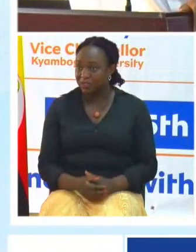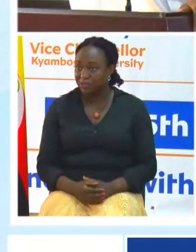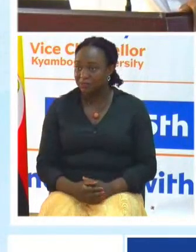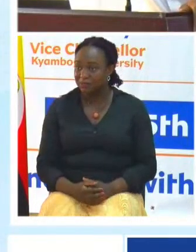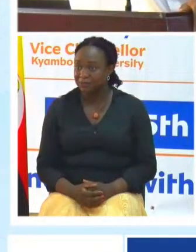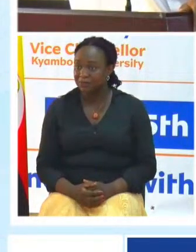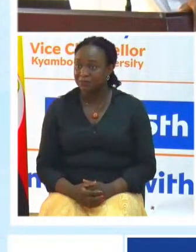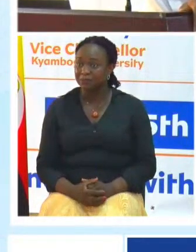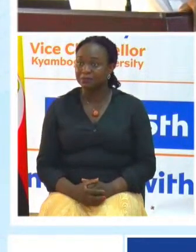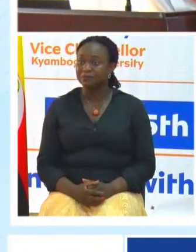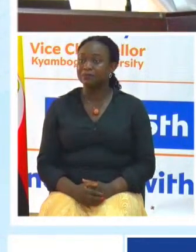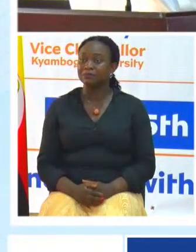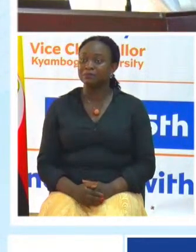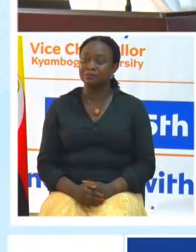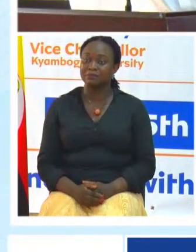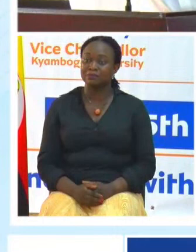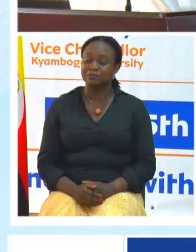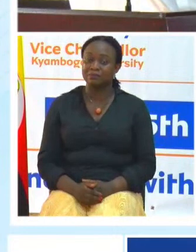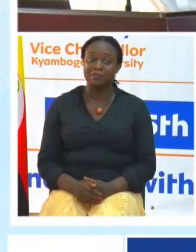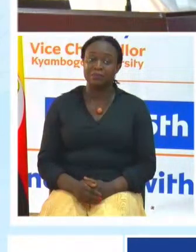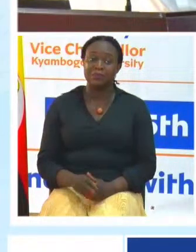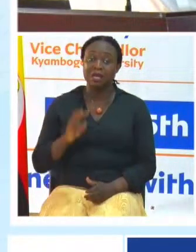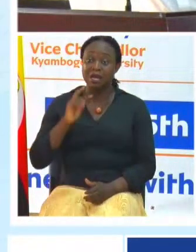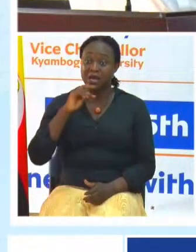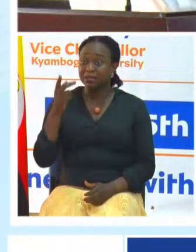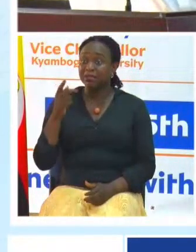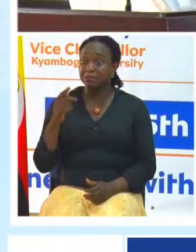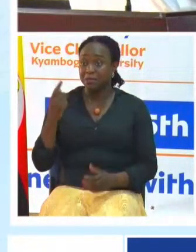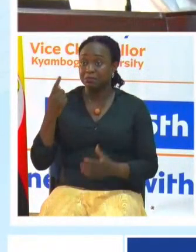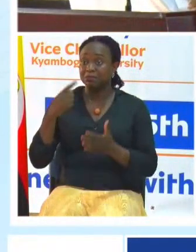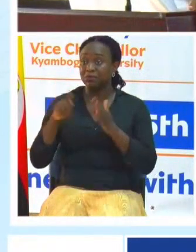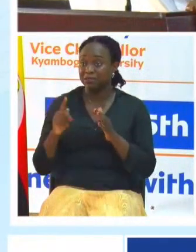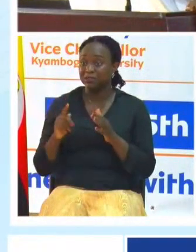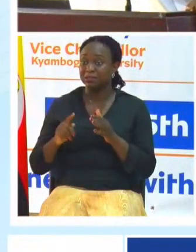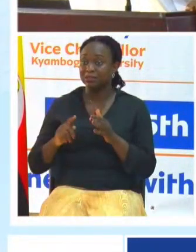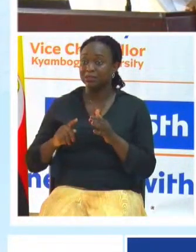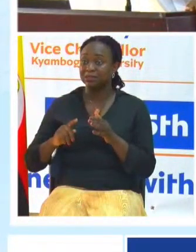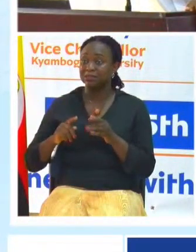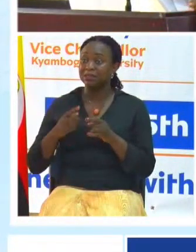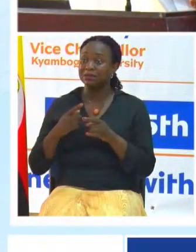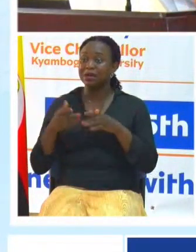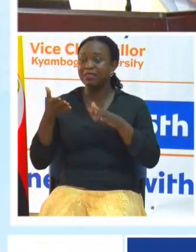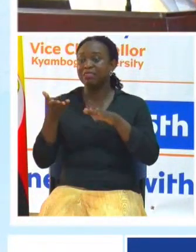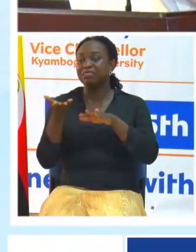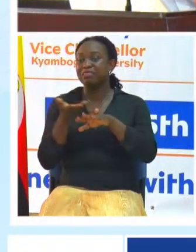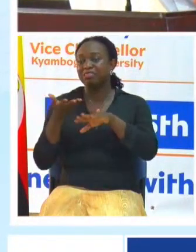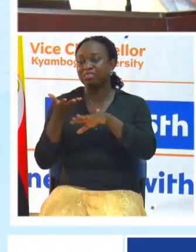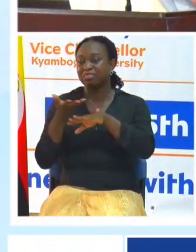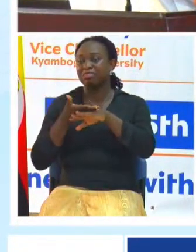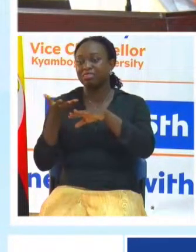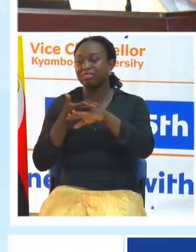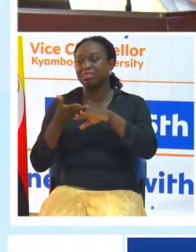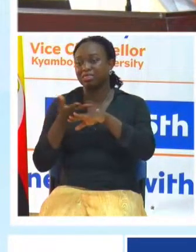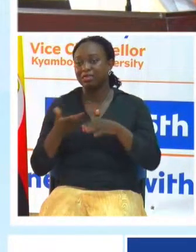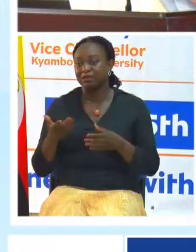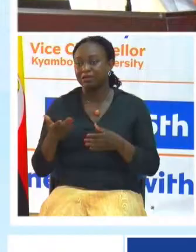don't your answers are correct and valid, okay? But they are surface level answers.